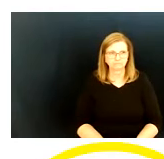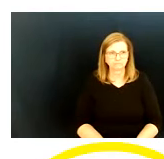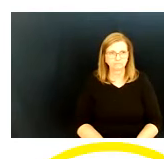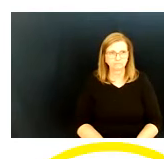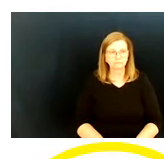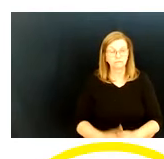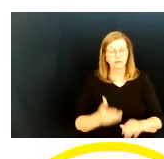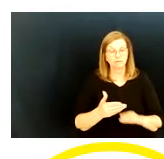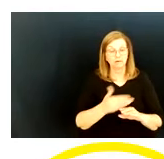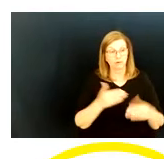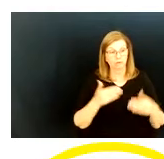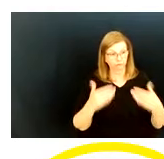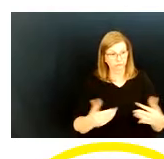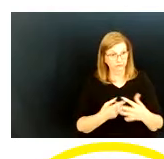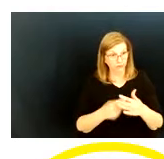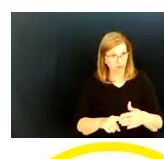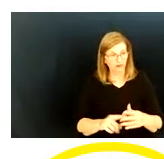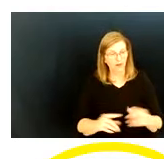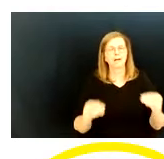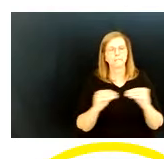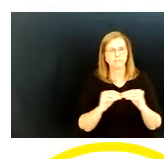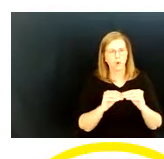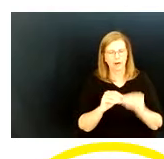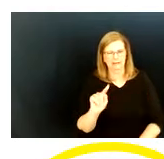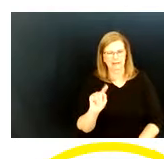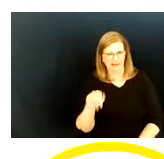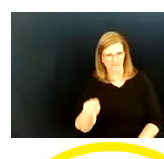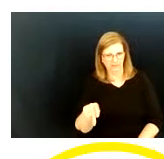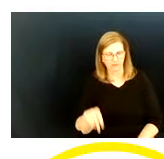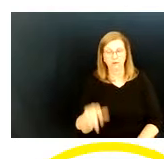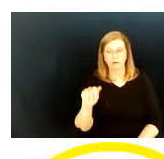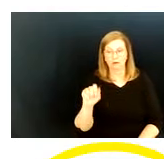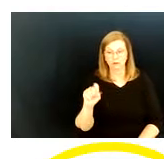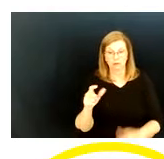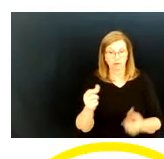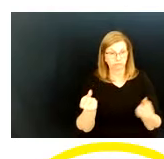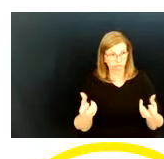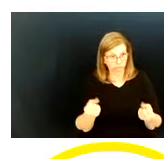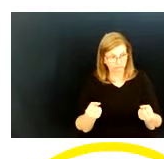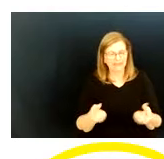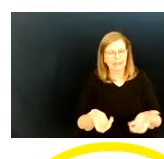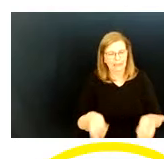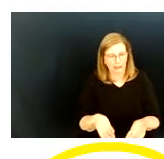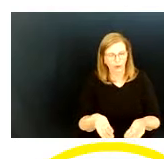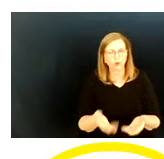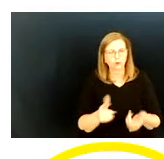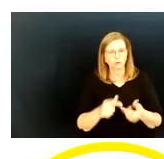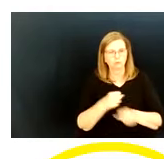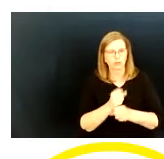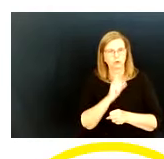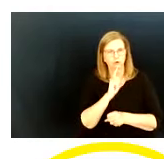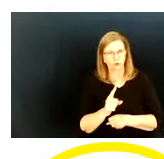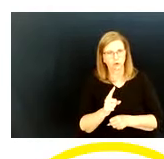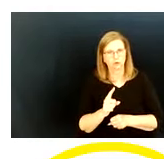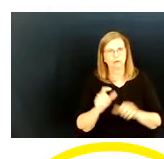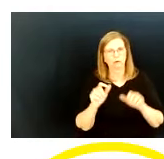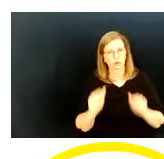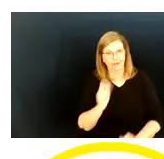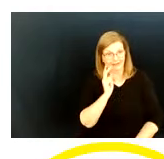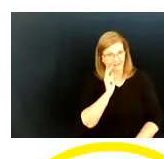Before we get started, here's some more Zoom tips. ASL interpreters are present. To ensure they are